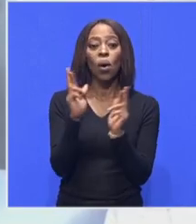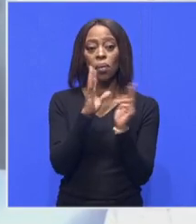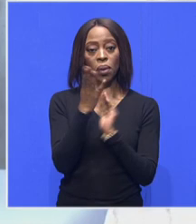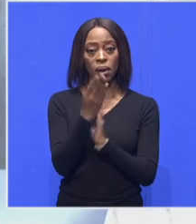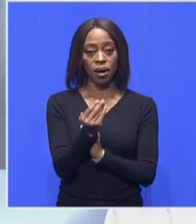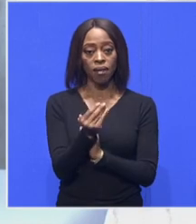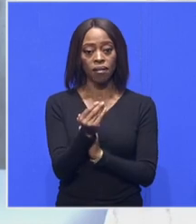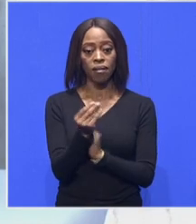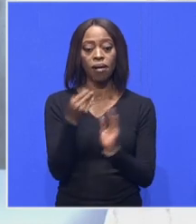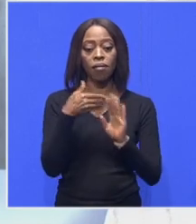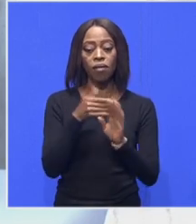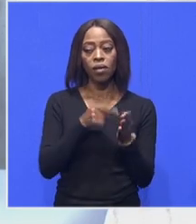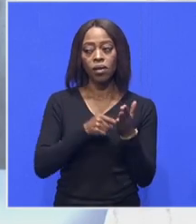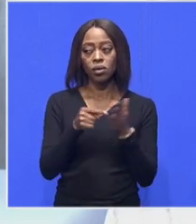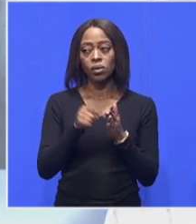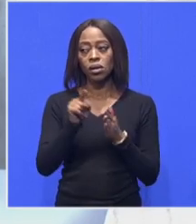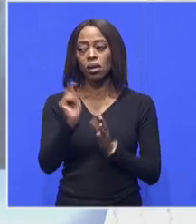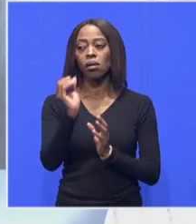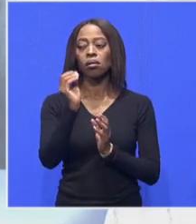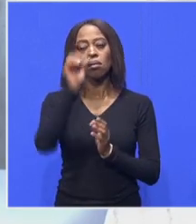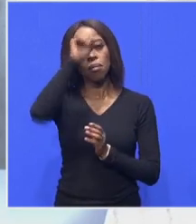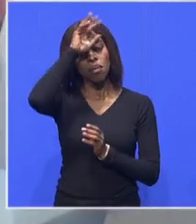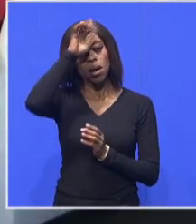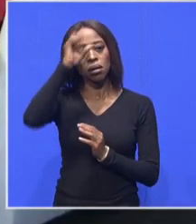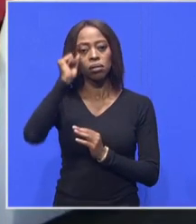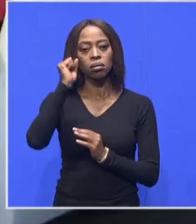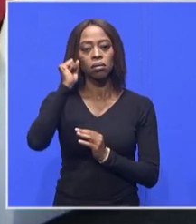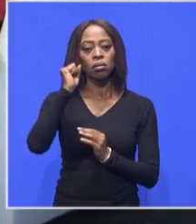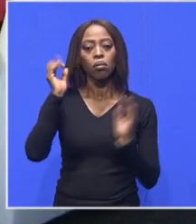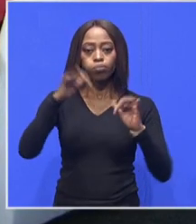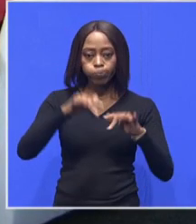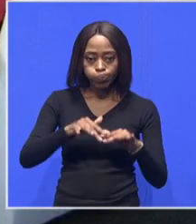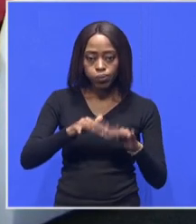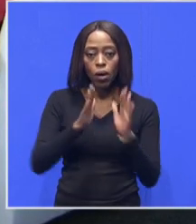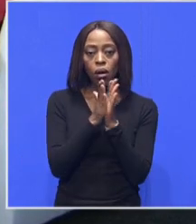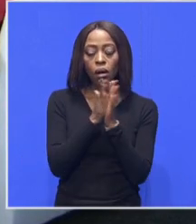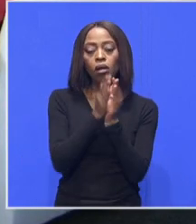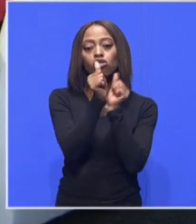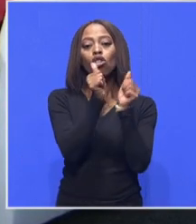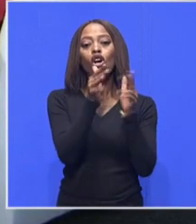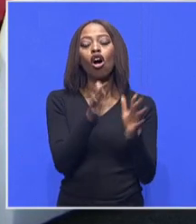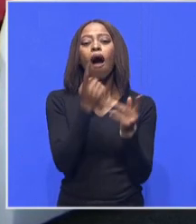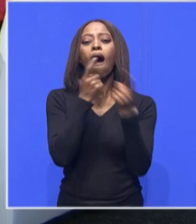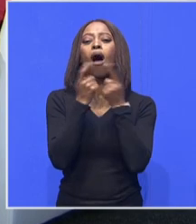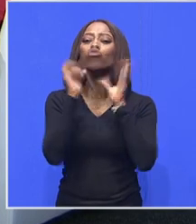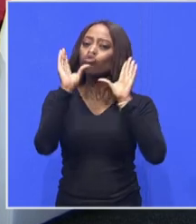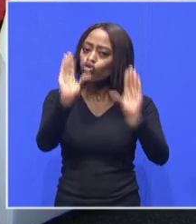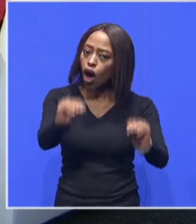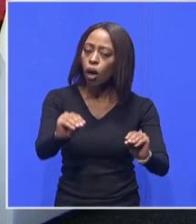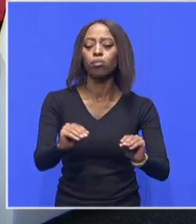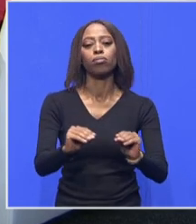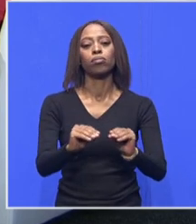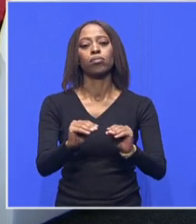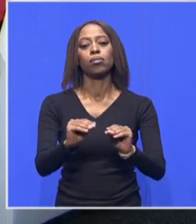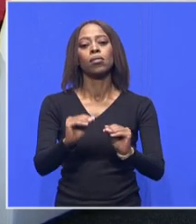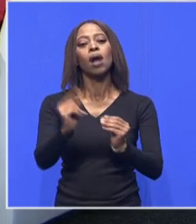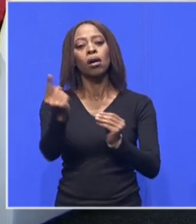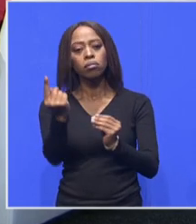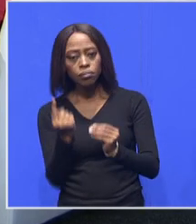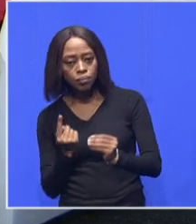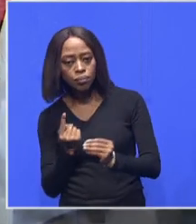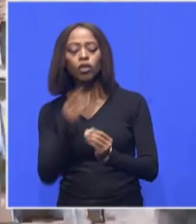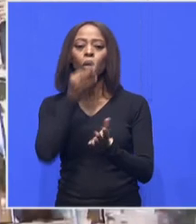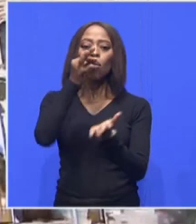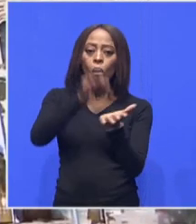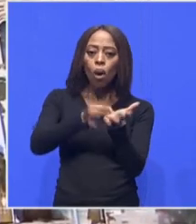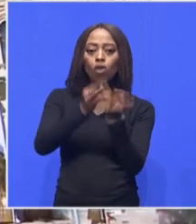week, speaking at the mining in Durban, the president called on stakeholders to stop complaining, but to come forward with